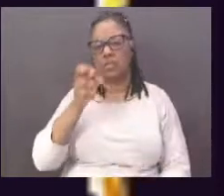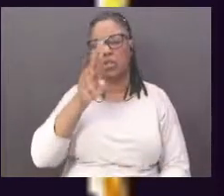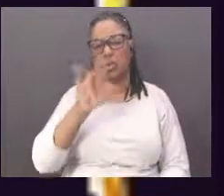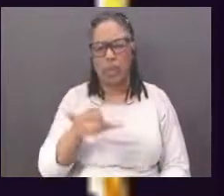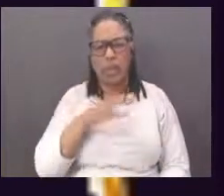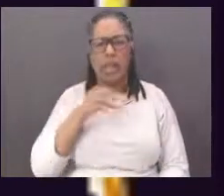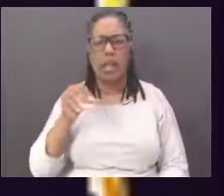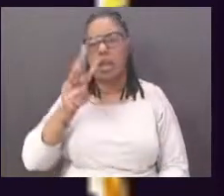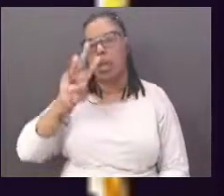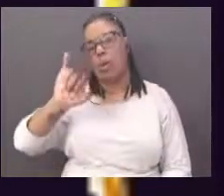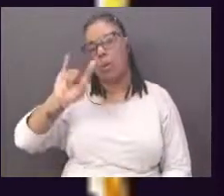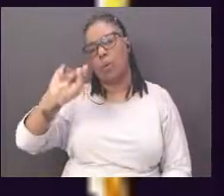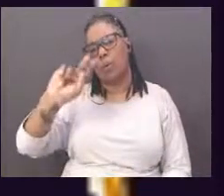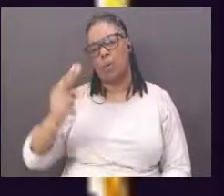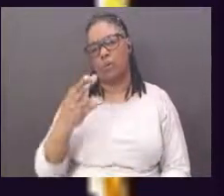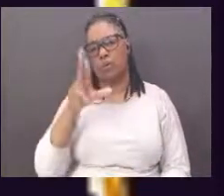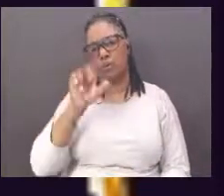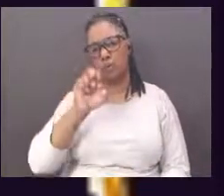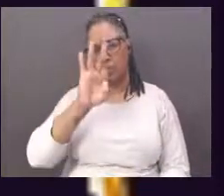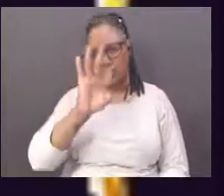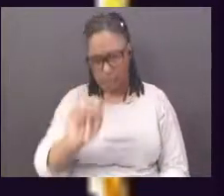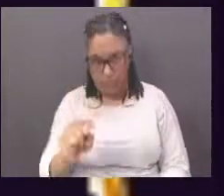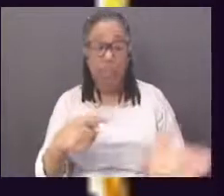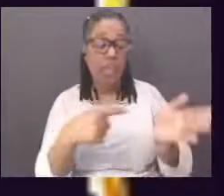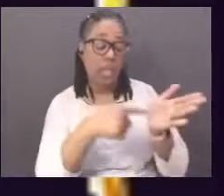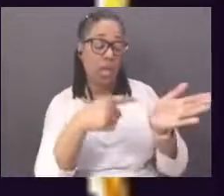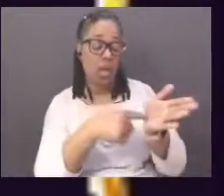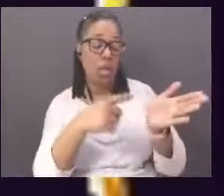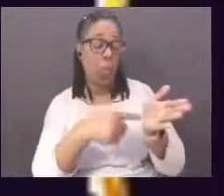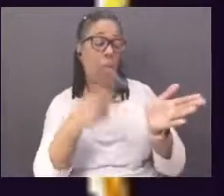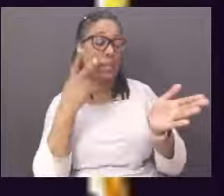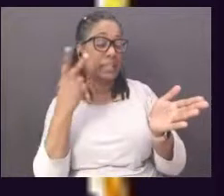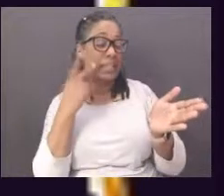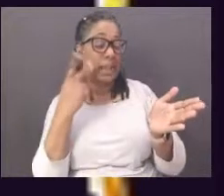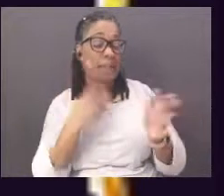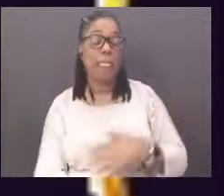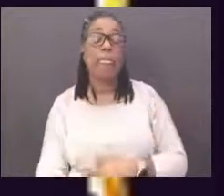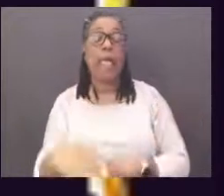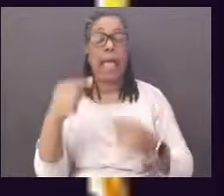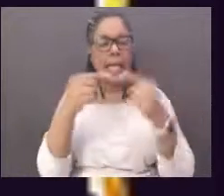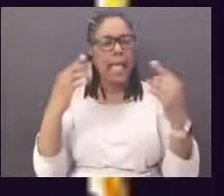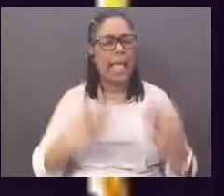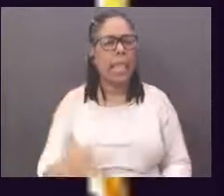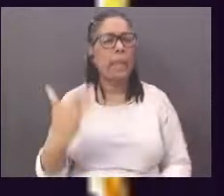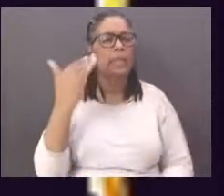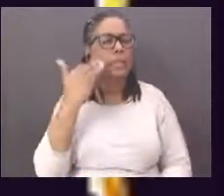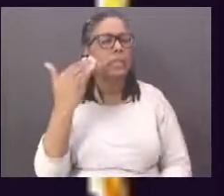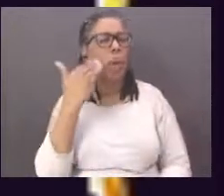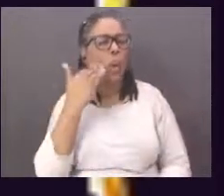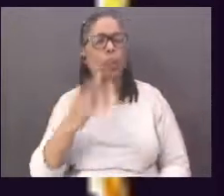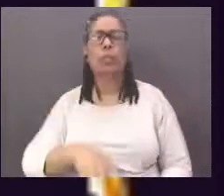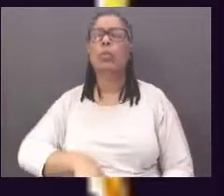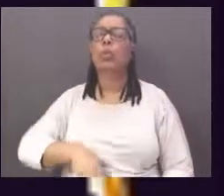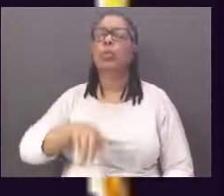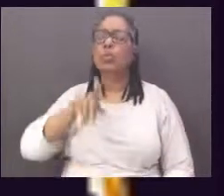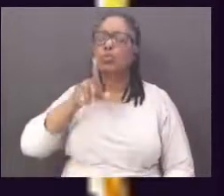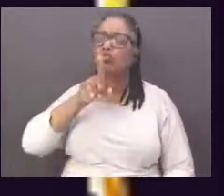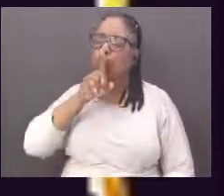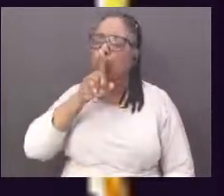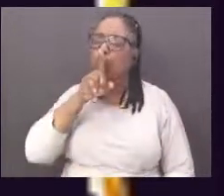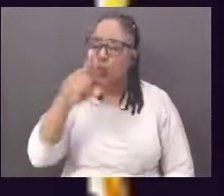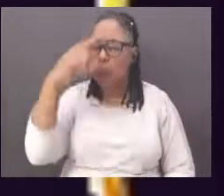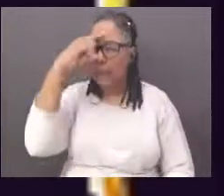our text, we will see that the enemy knew exactly who the true believers were that he had to watch out for